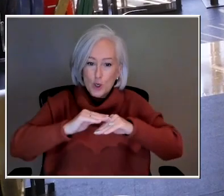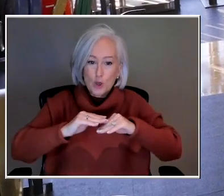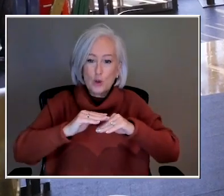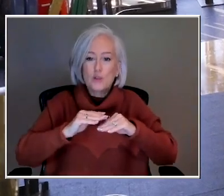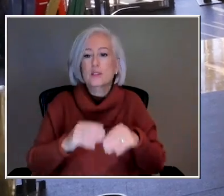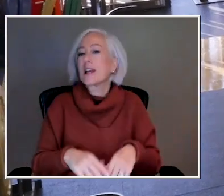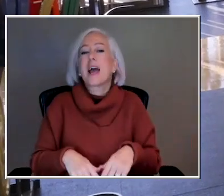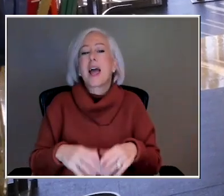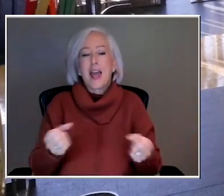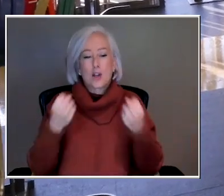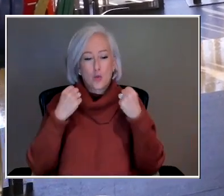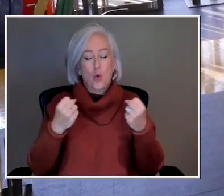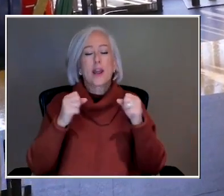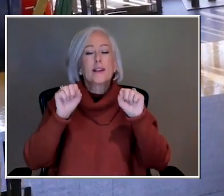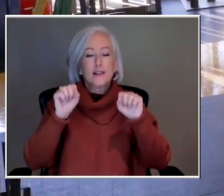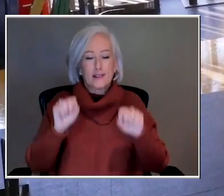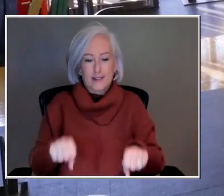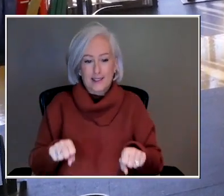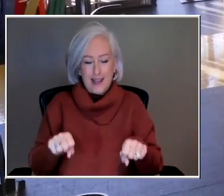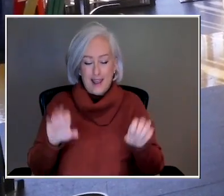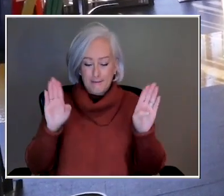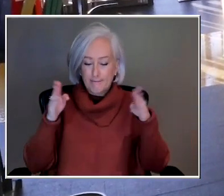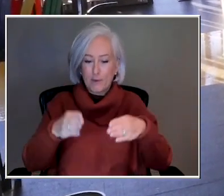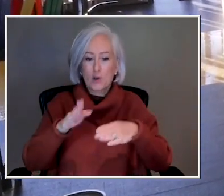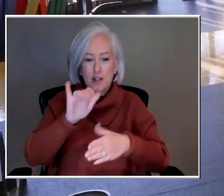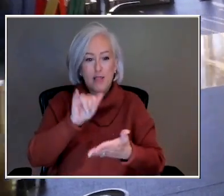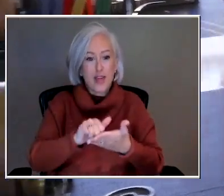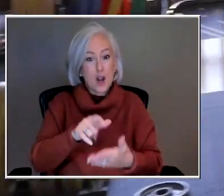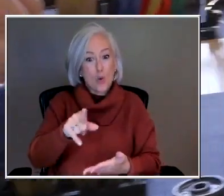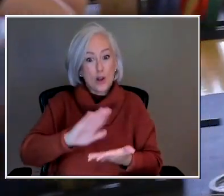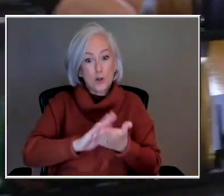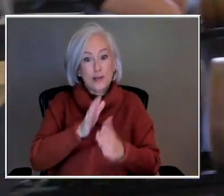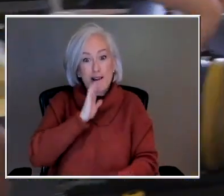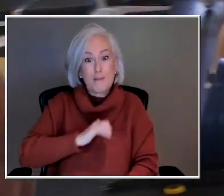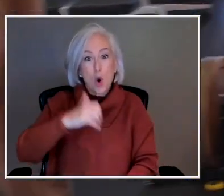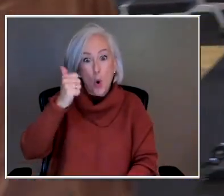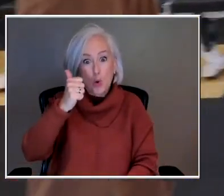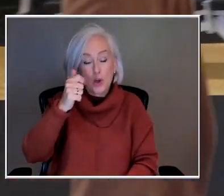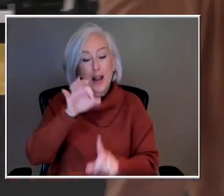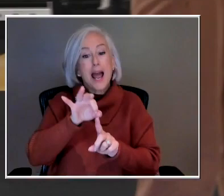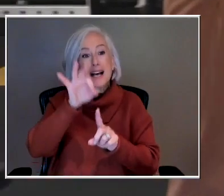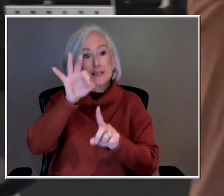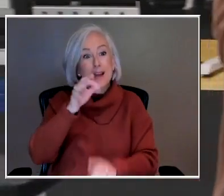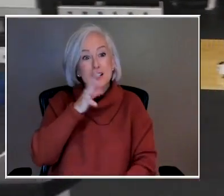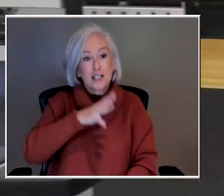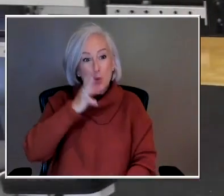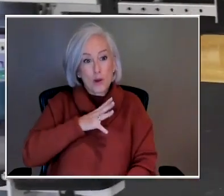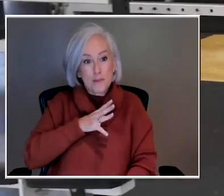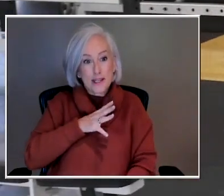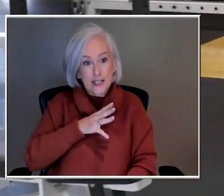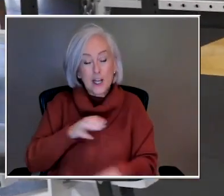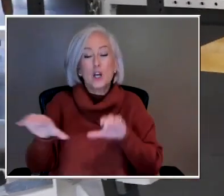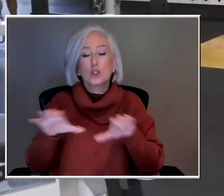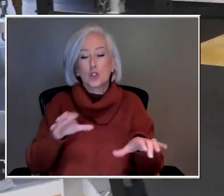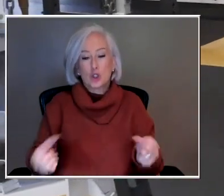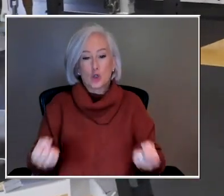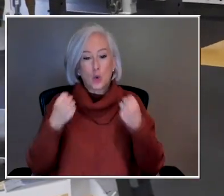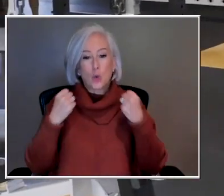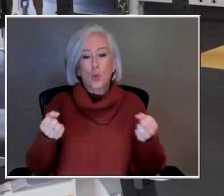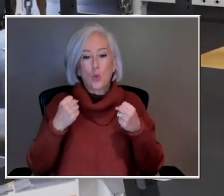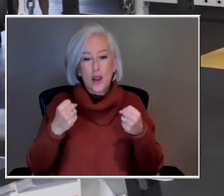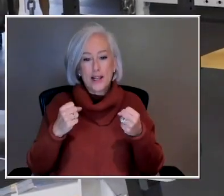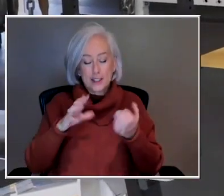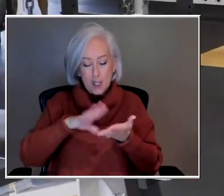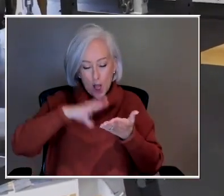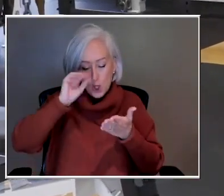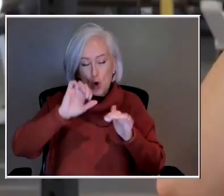that. As you age, it's really important for especially females to be in the weight training room and learning how to lift properly and learning how to